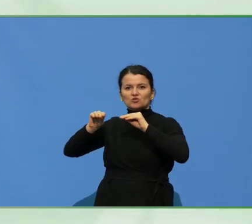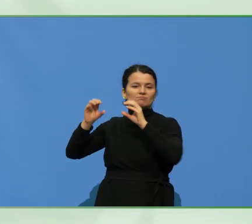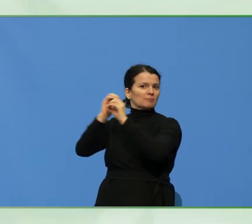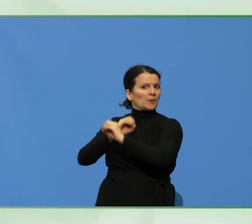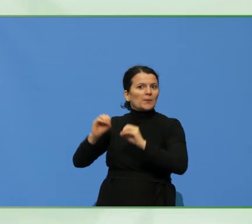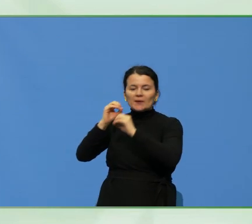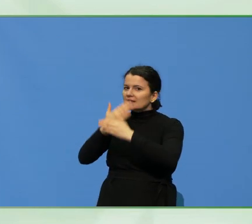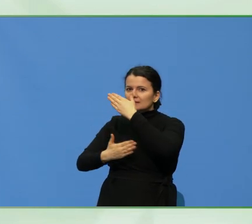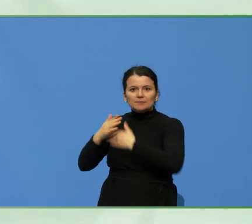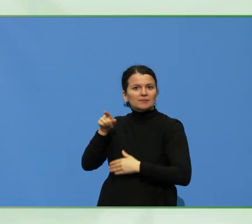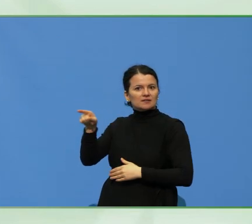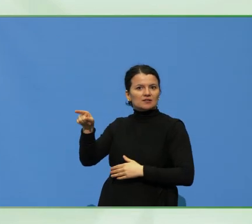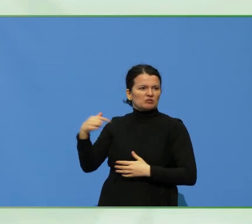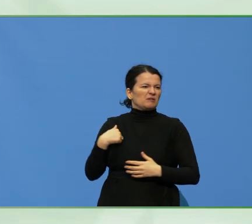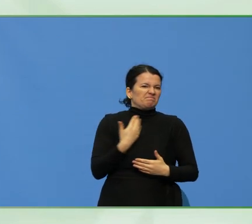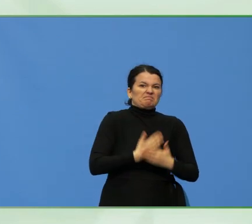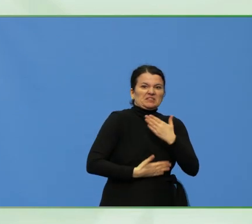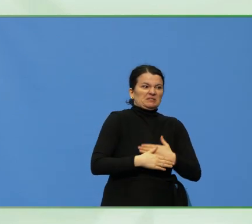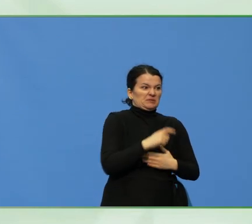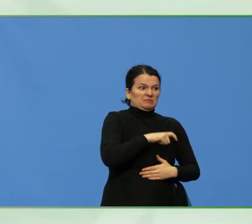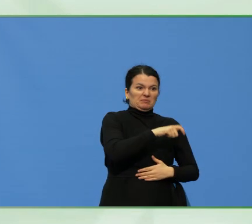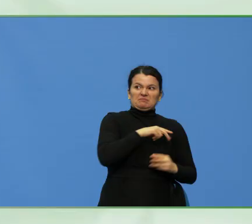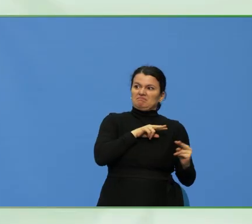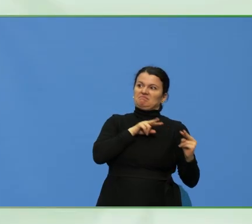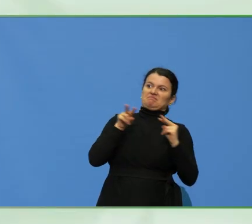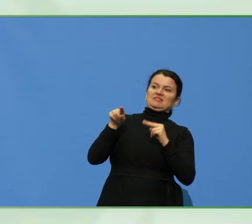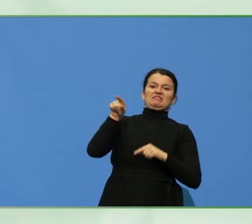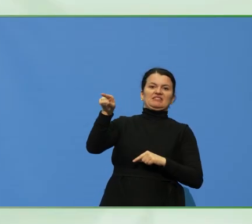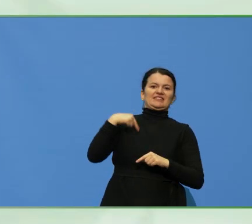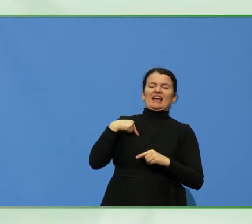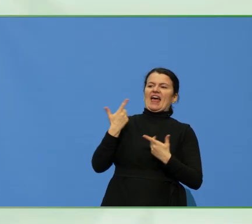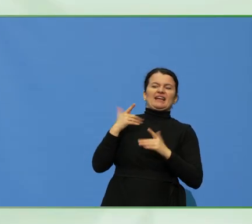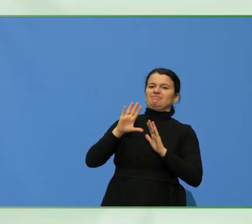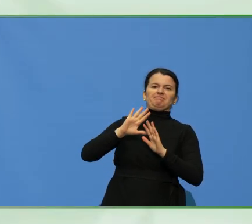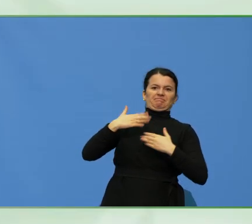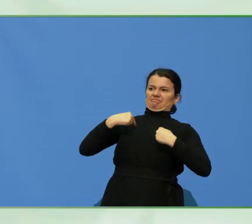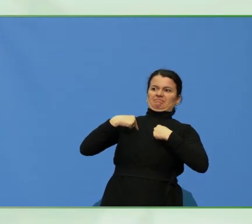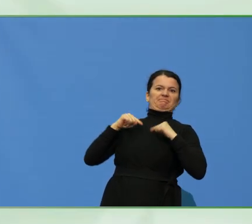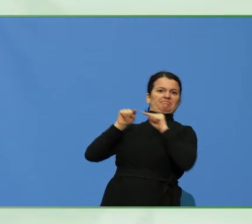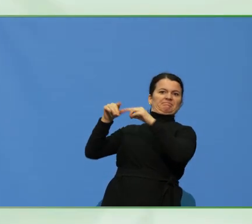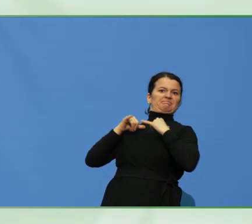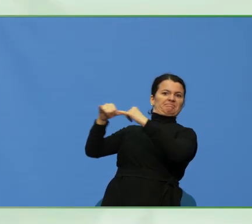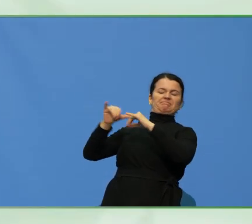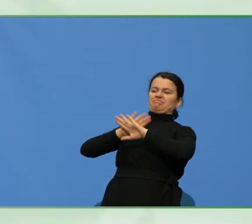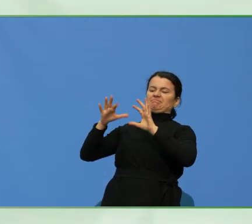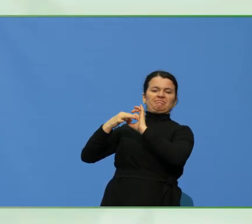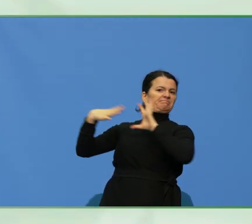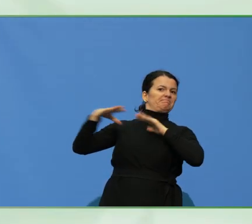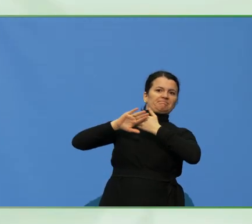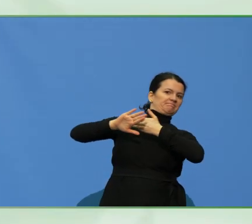limits. Why don't we have that leadership? Well, because the certification process itself is